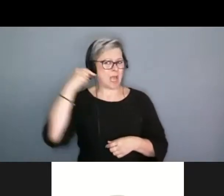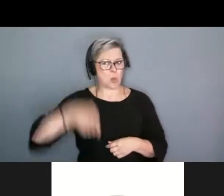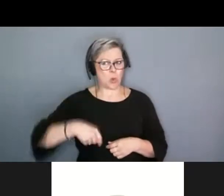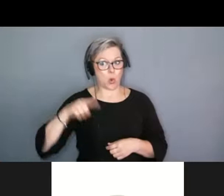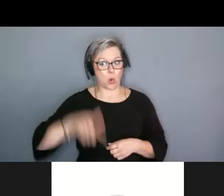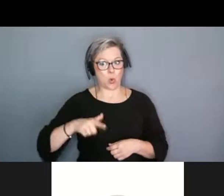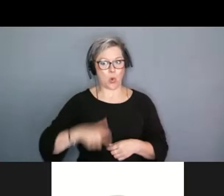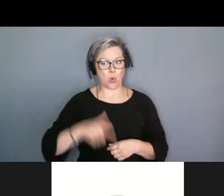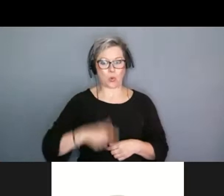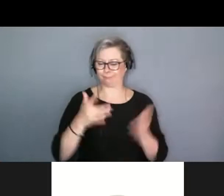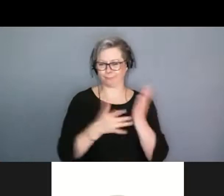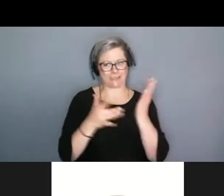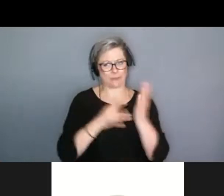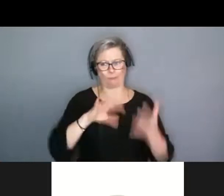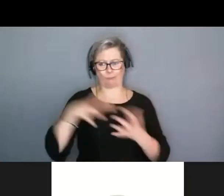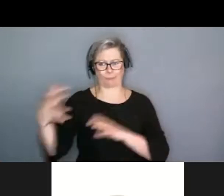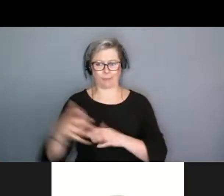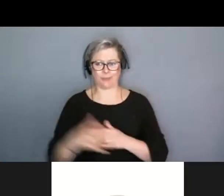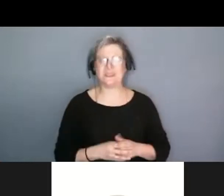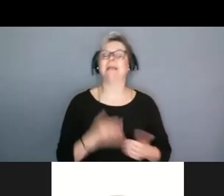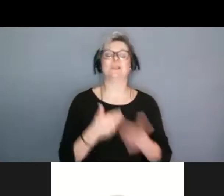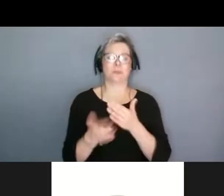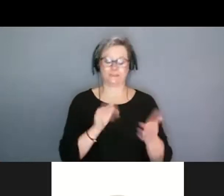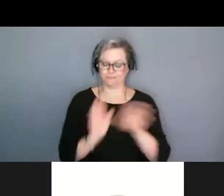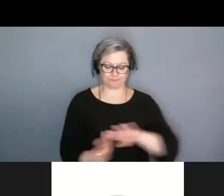reason. Anyways,